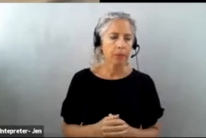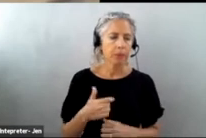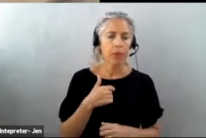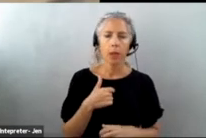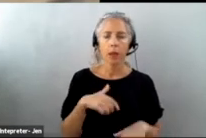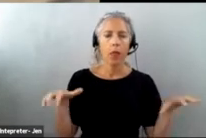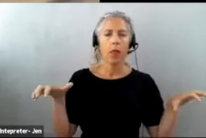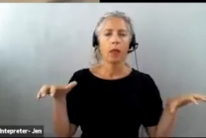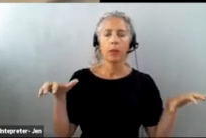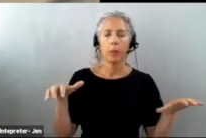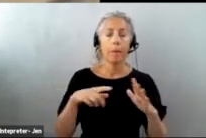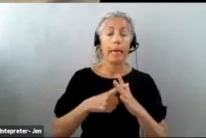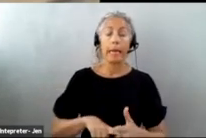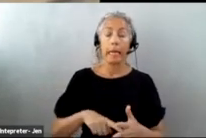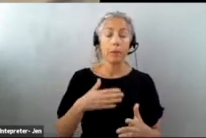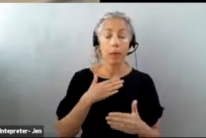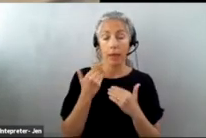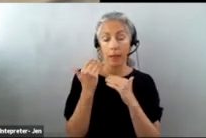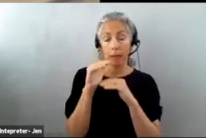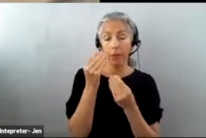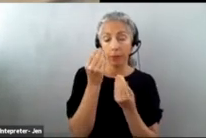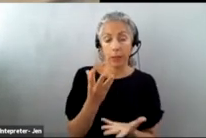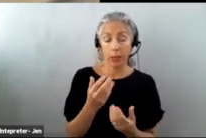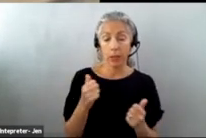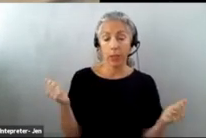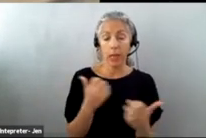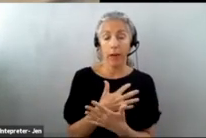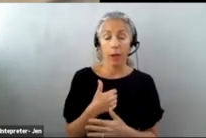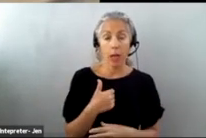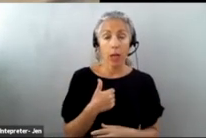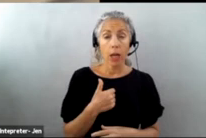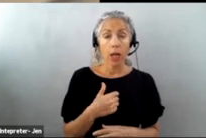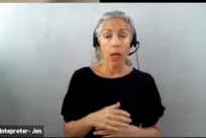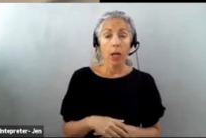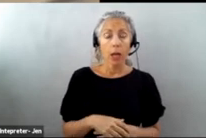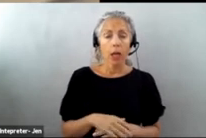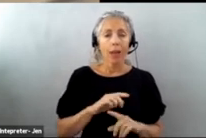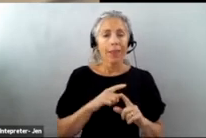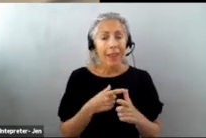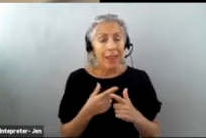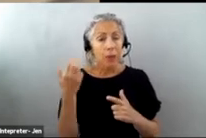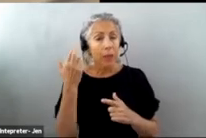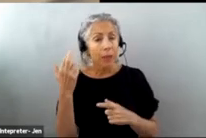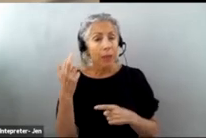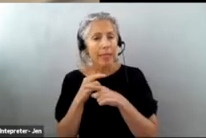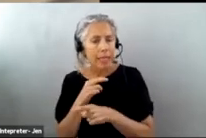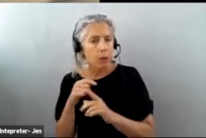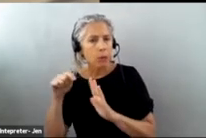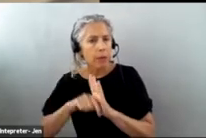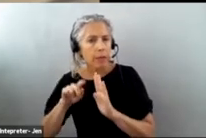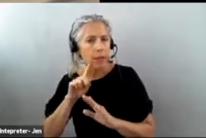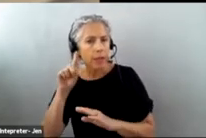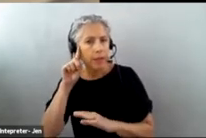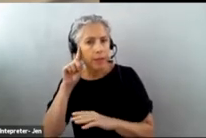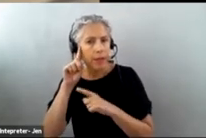just, at the beginning, it was just my limited information. So that was terrifying to me. Little did I realize the fact that he was actually profoundly deaf